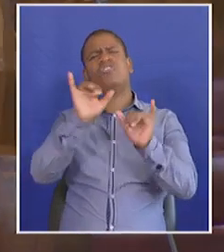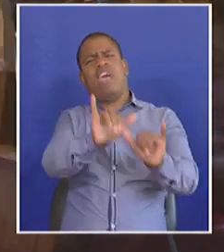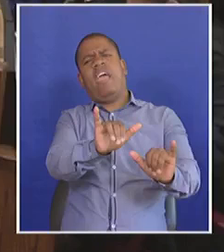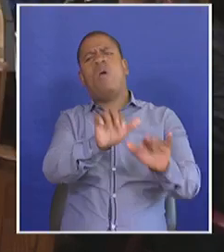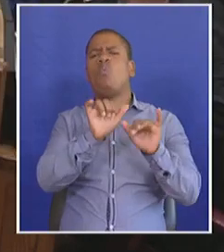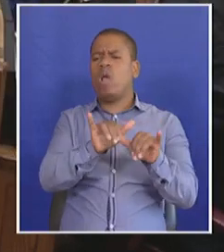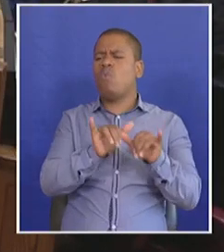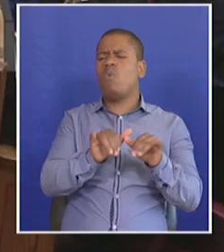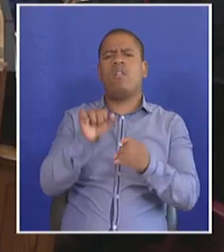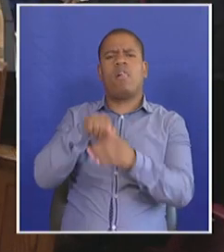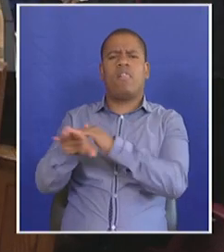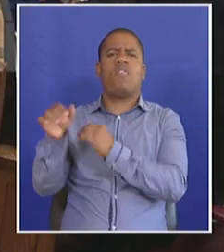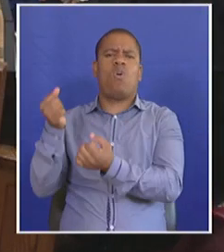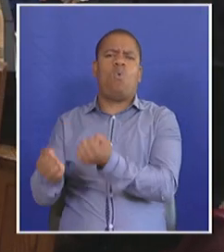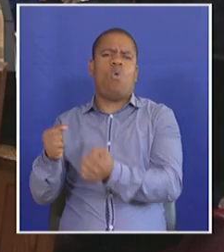Over to you, Honorable Minister.